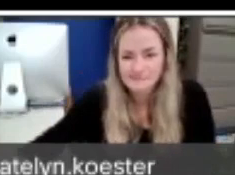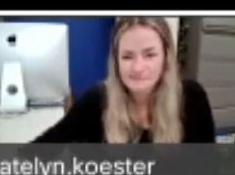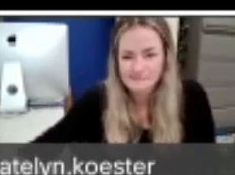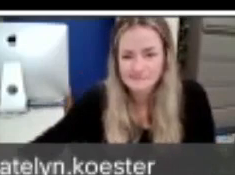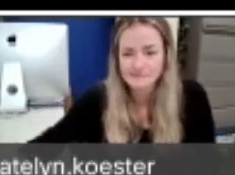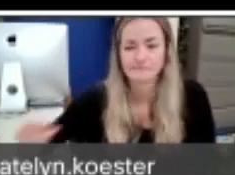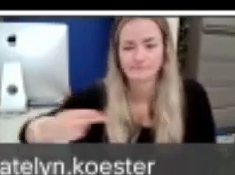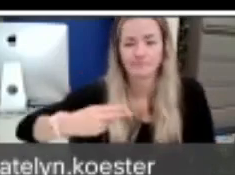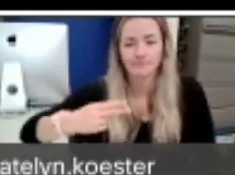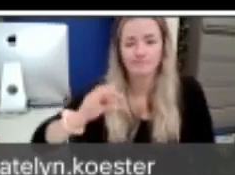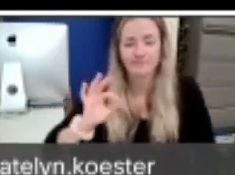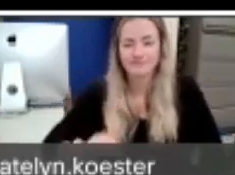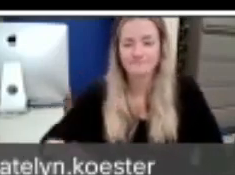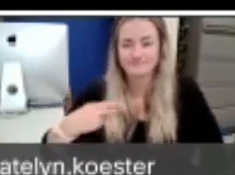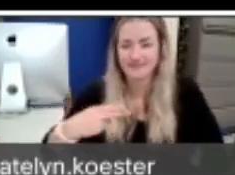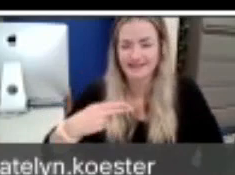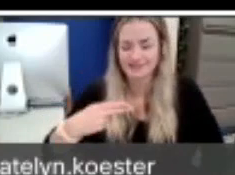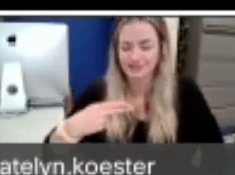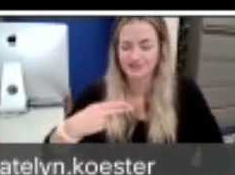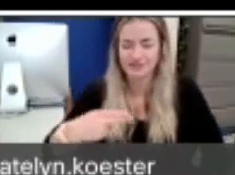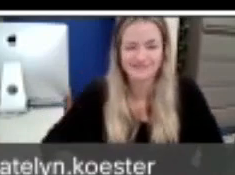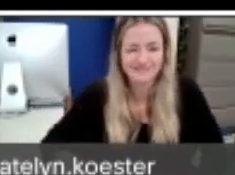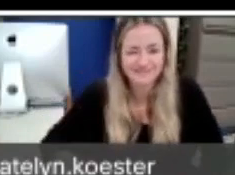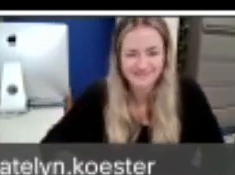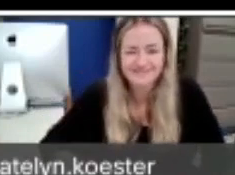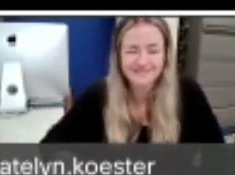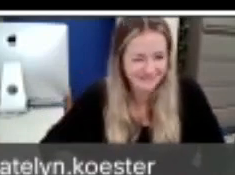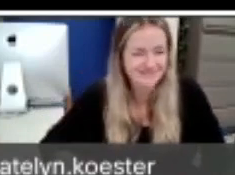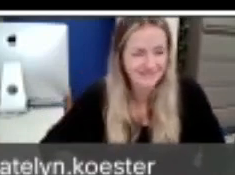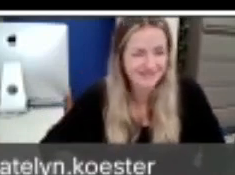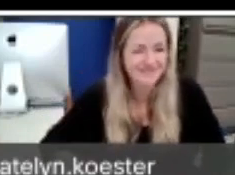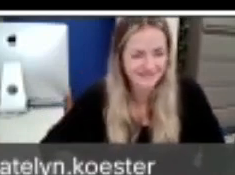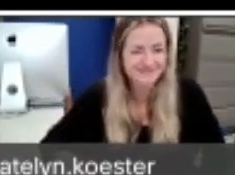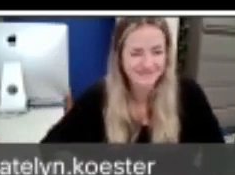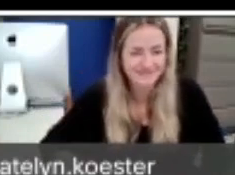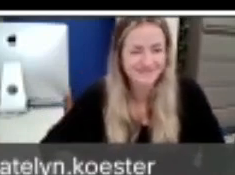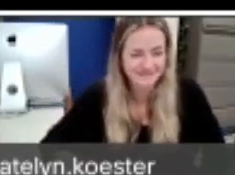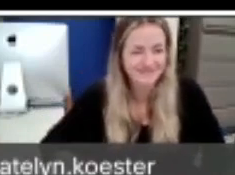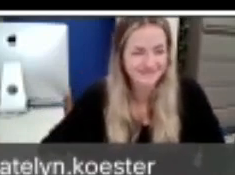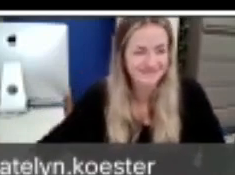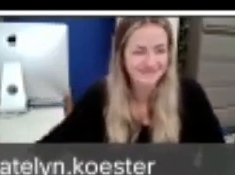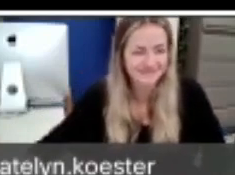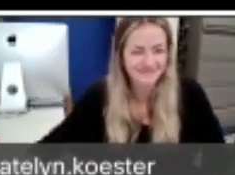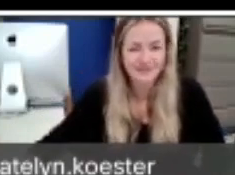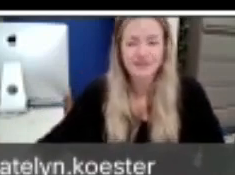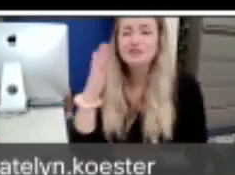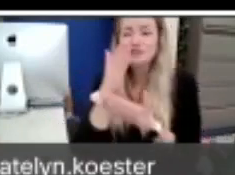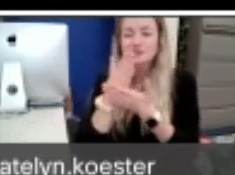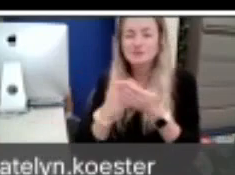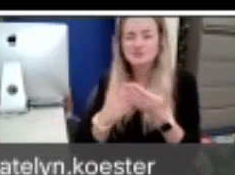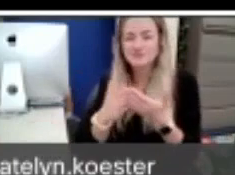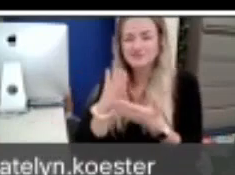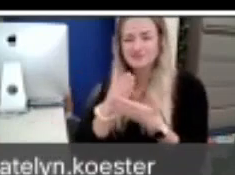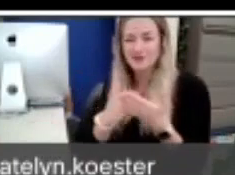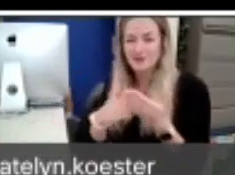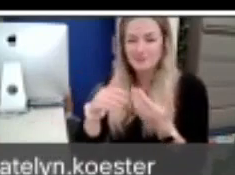No, it's in front of you. No, turn your hand around. Oh, okay. Mm-hmm. T H